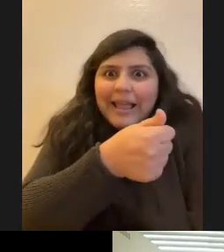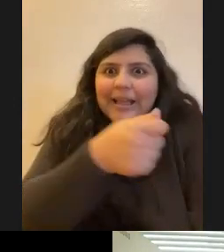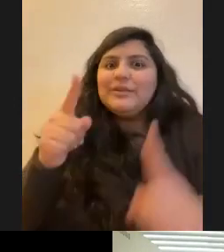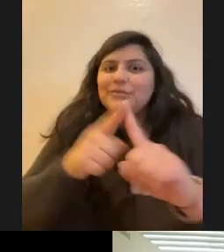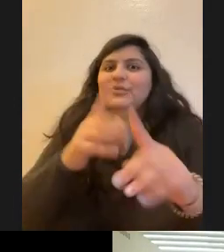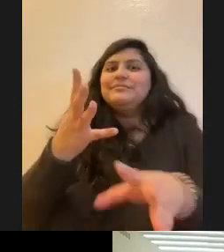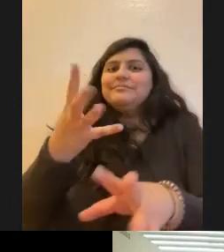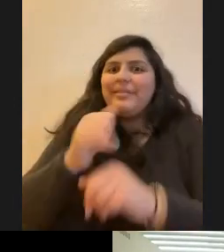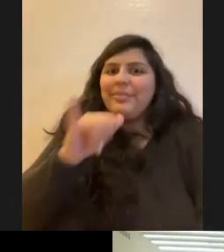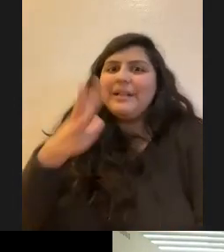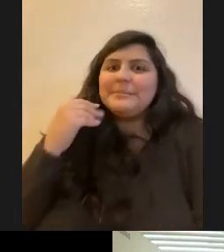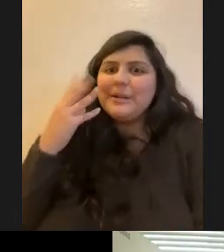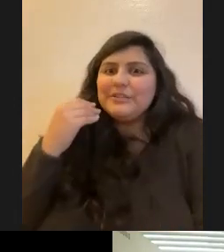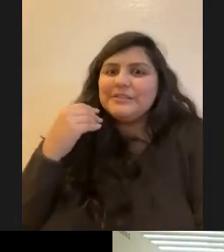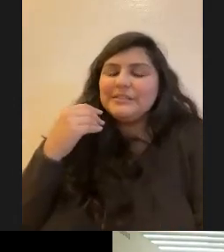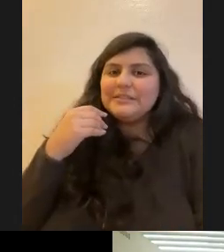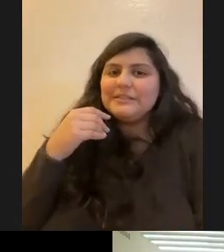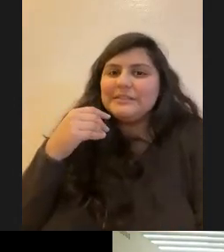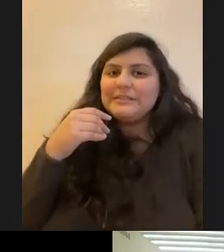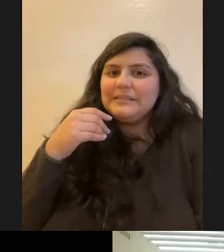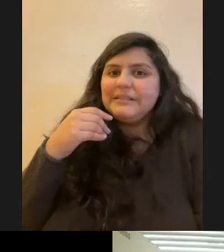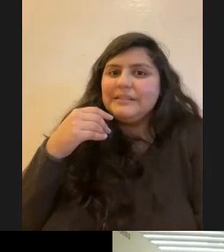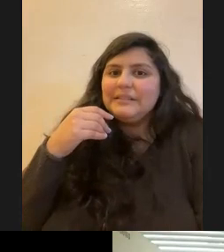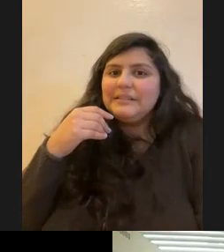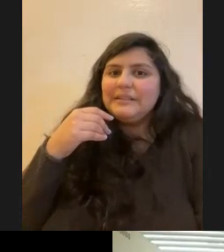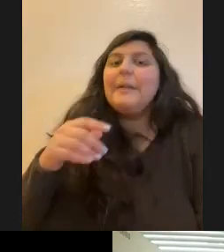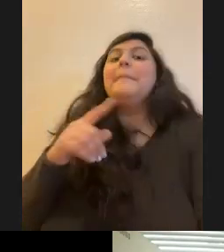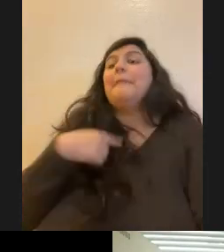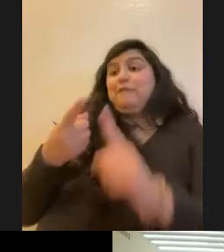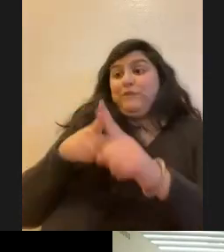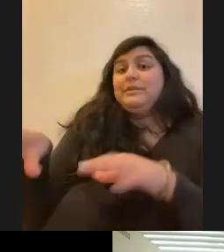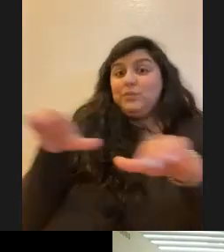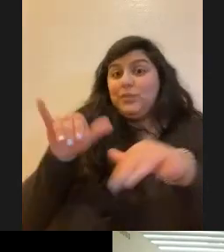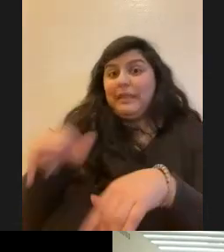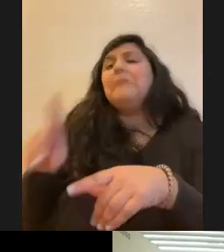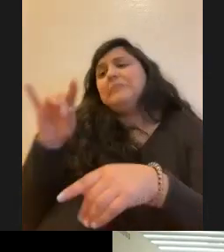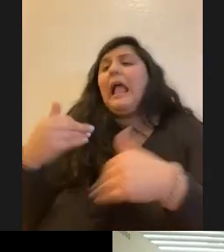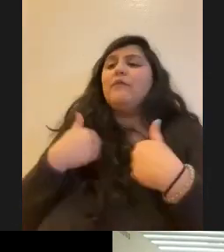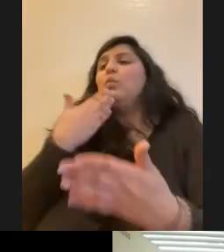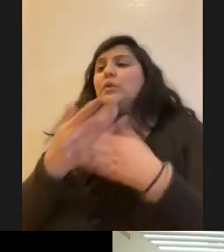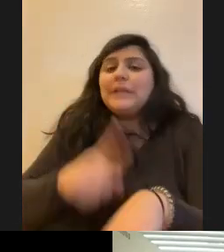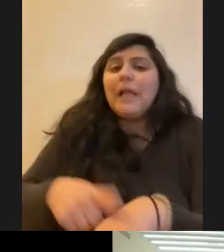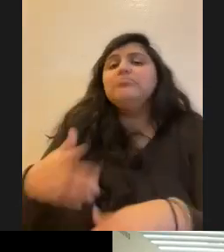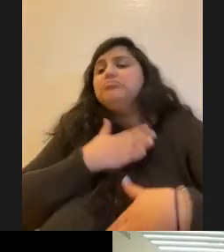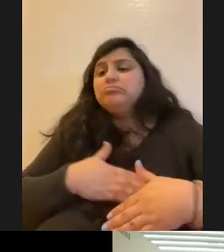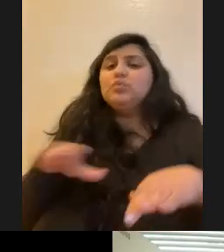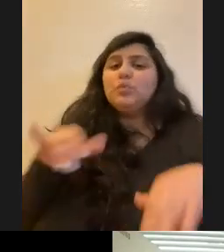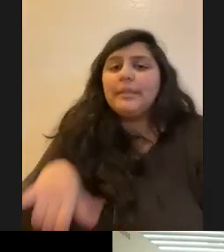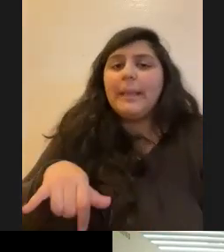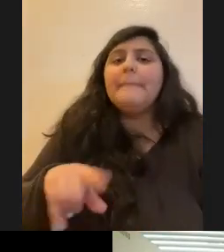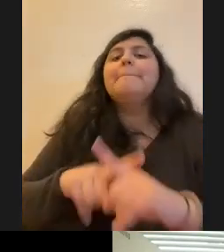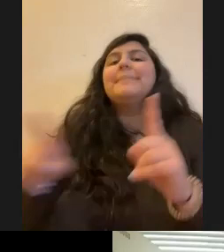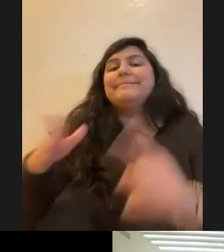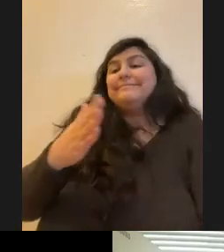experience. Although I all my friends who did do it had a great time and they really enjoyed what they did.